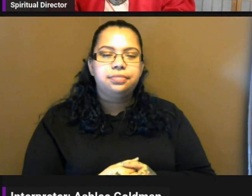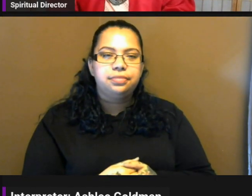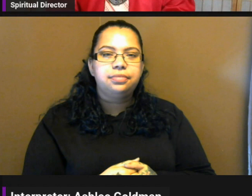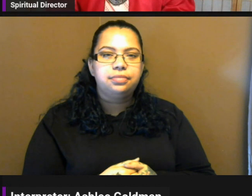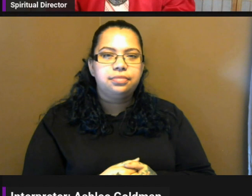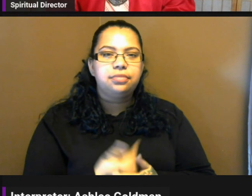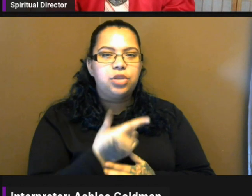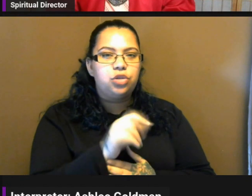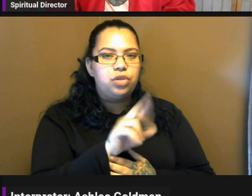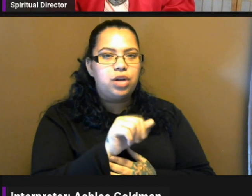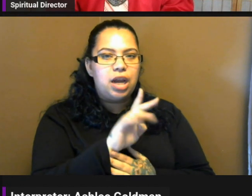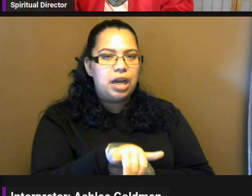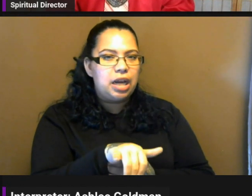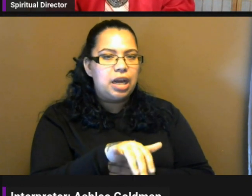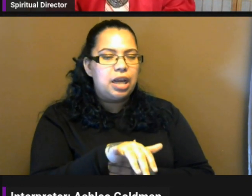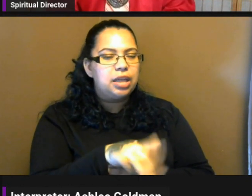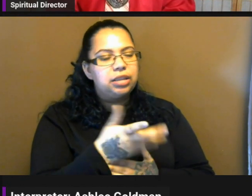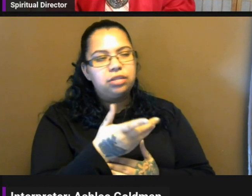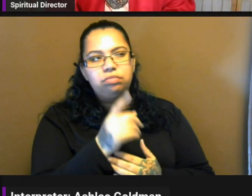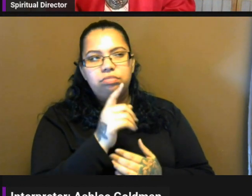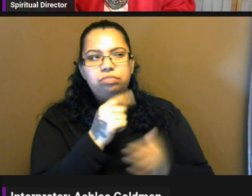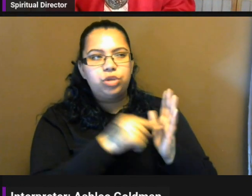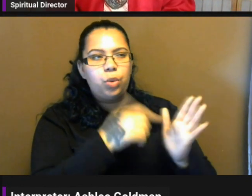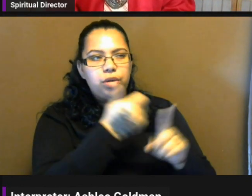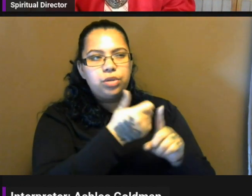Showing yourself grace, what does that look like?